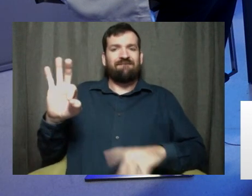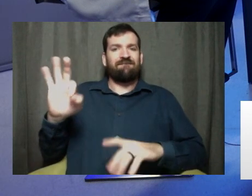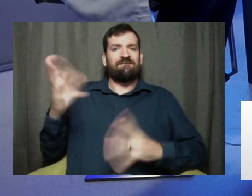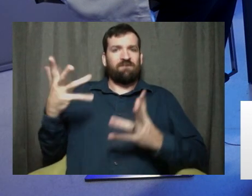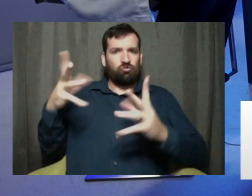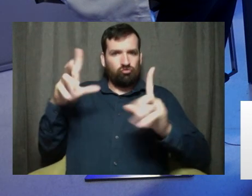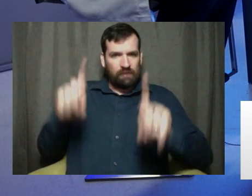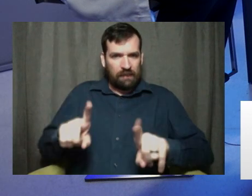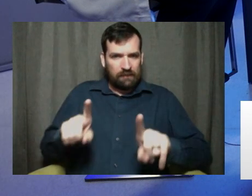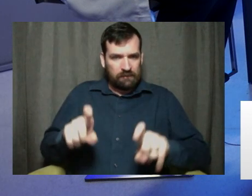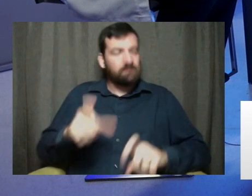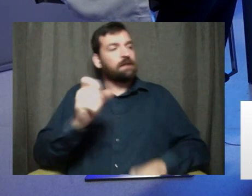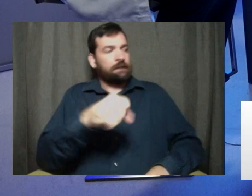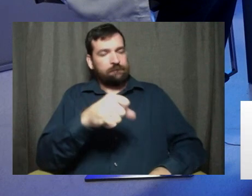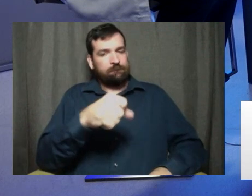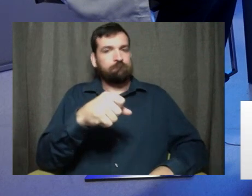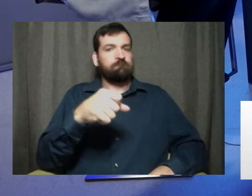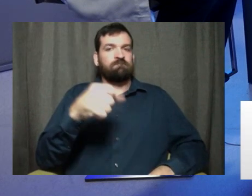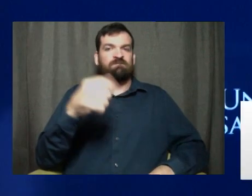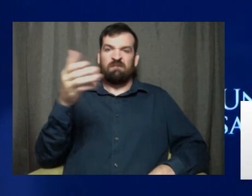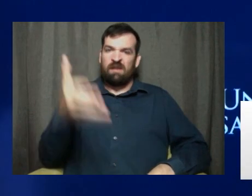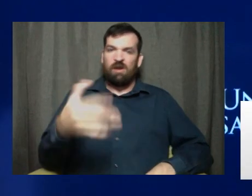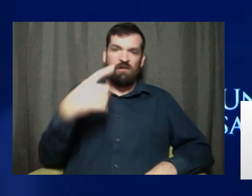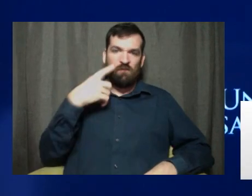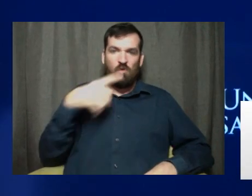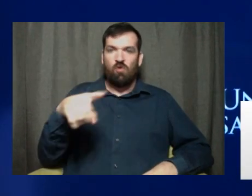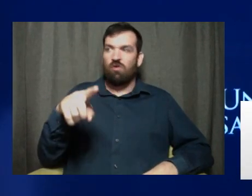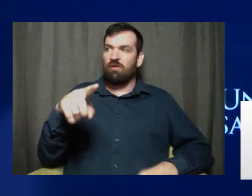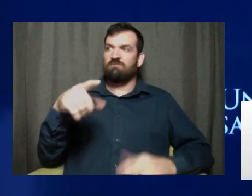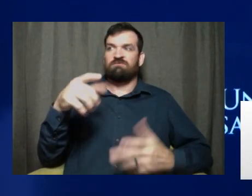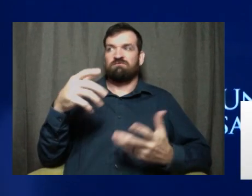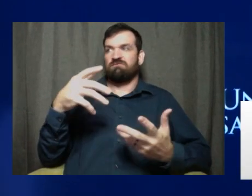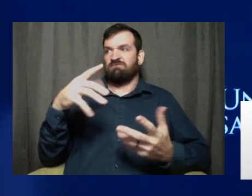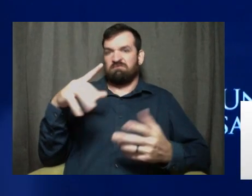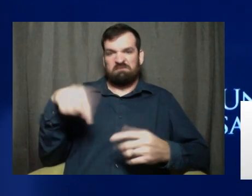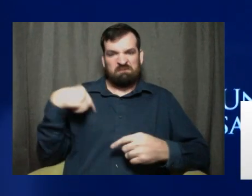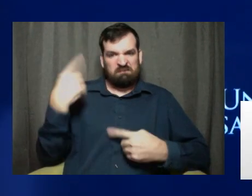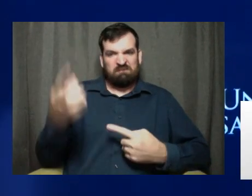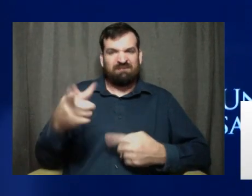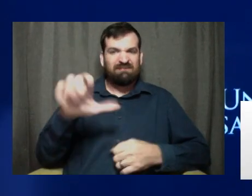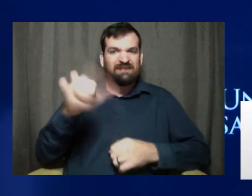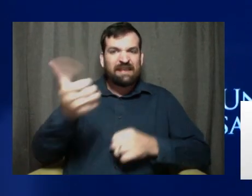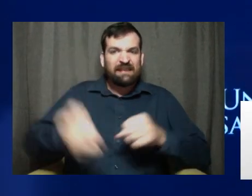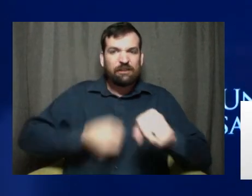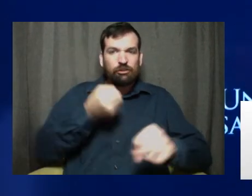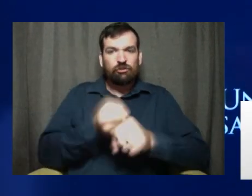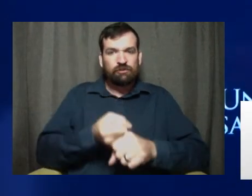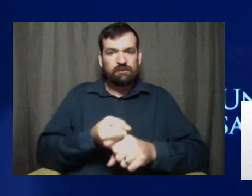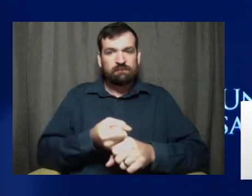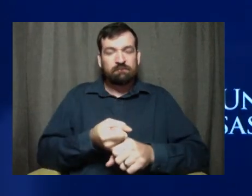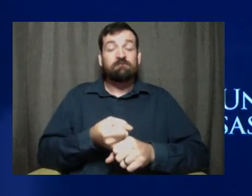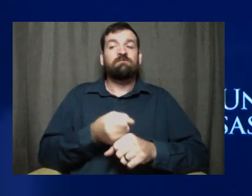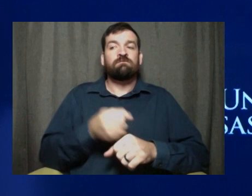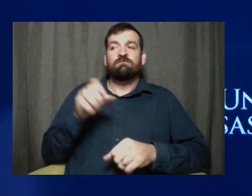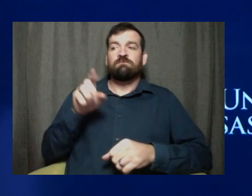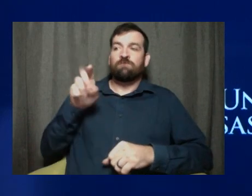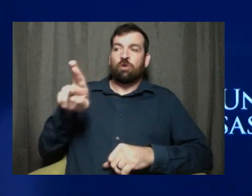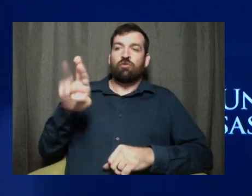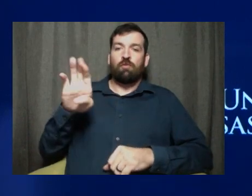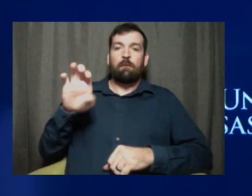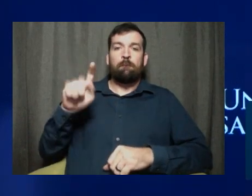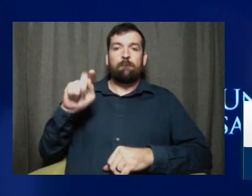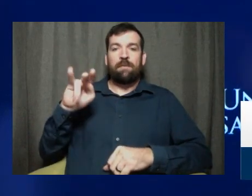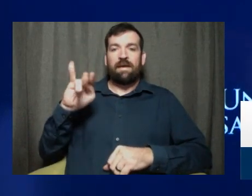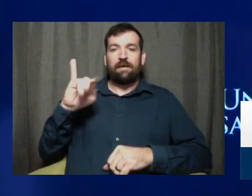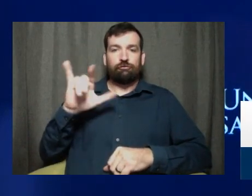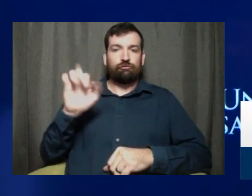drop? It is. It's been on there for about 10 years. And so as Dr. Bettinger referenced, this